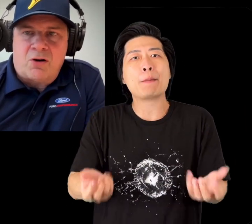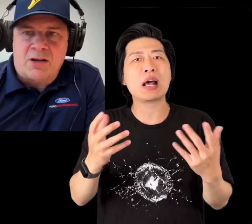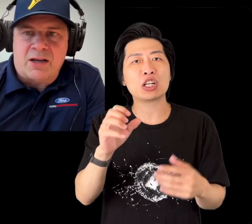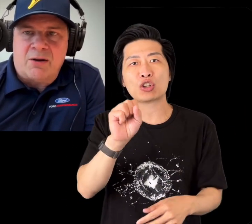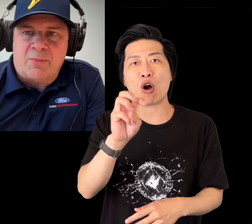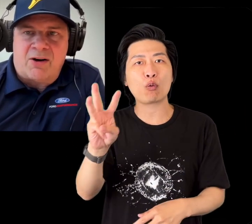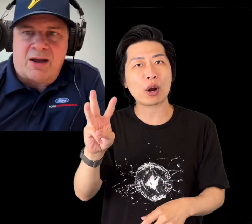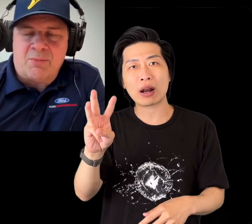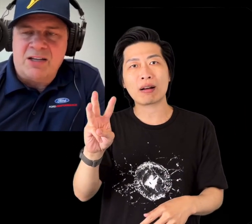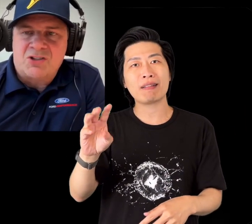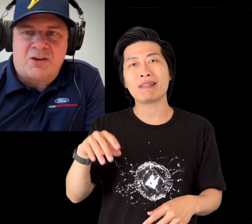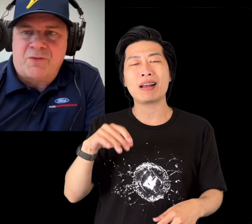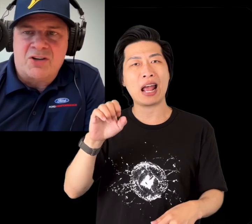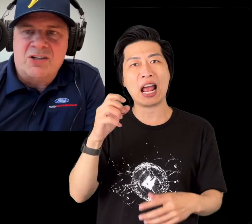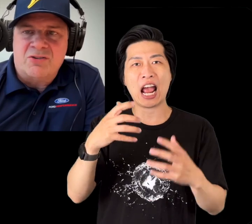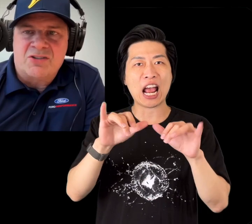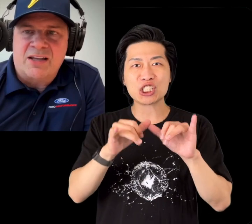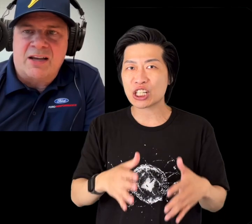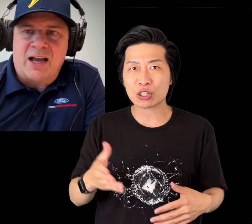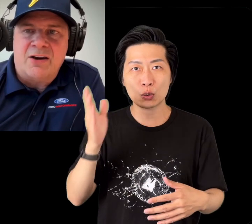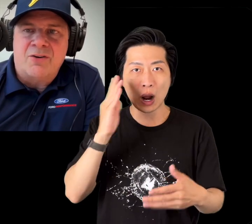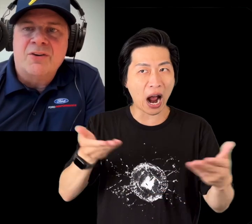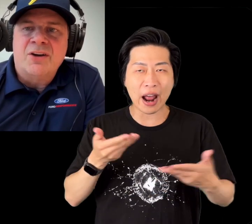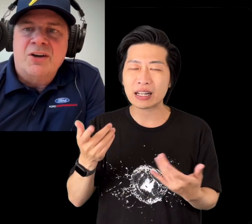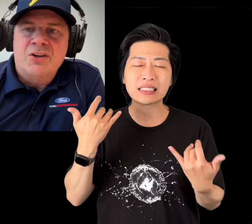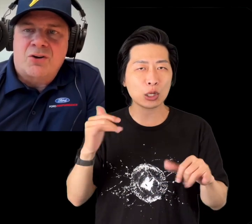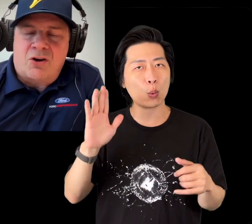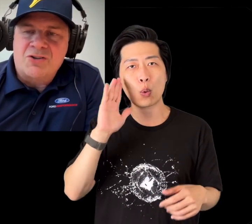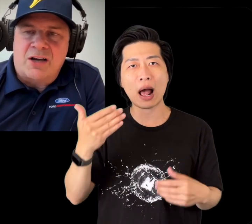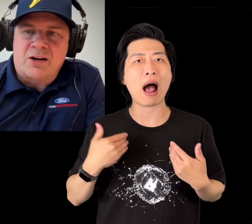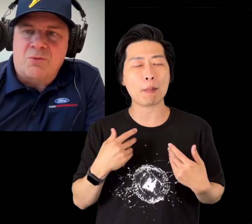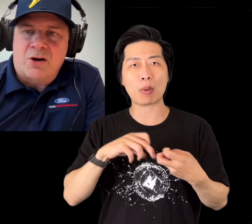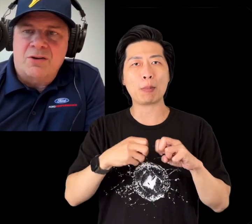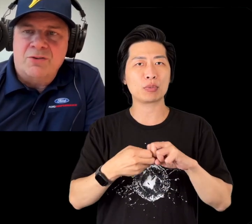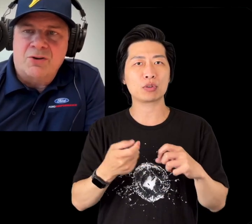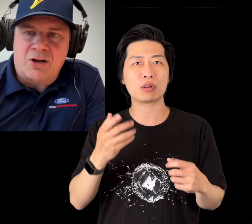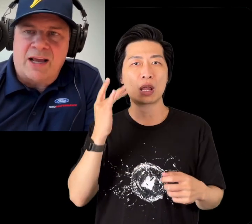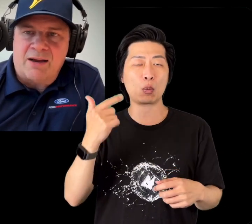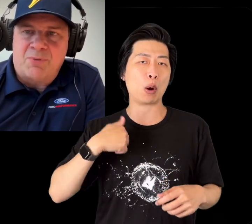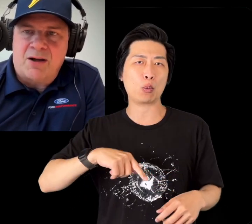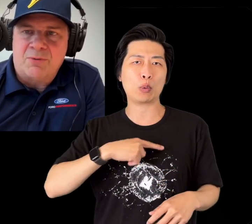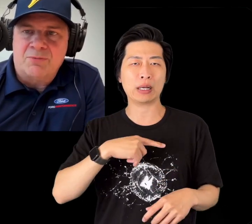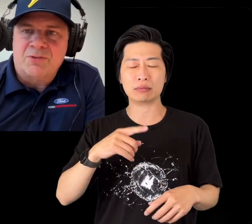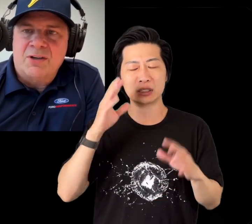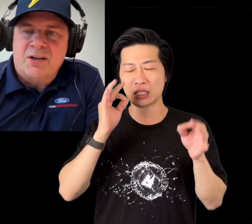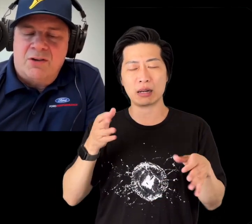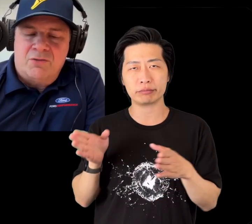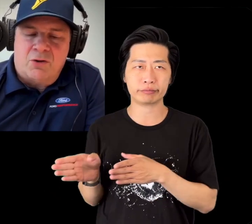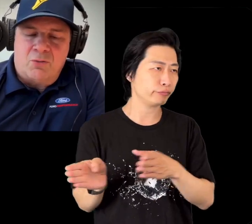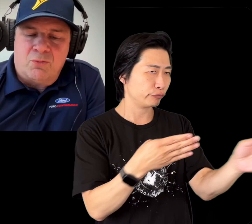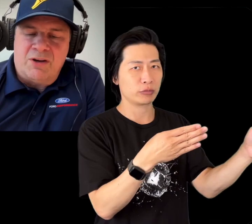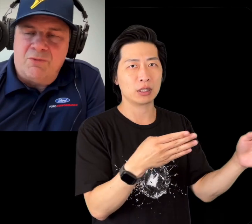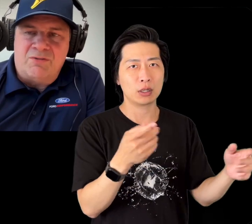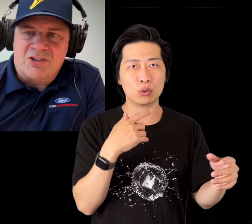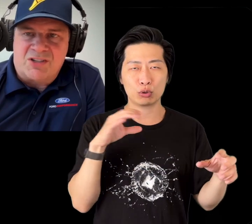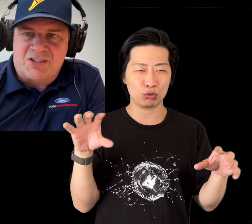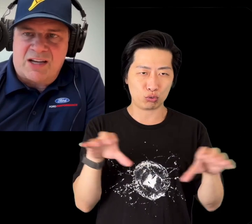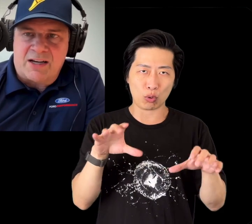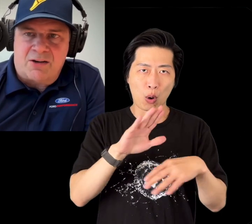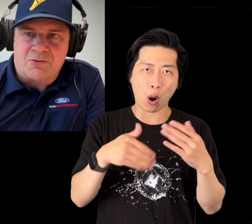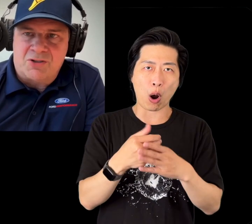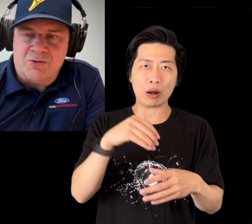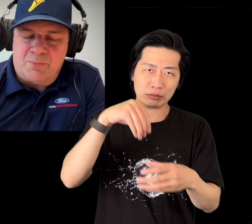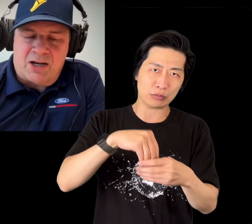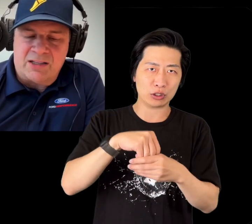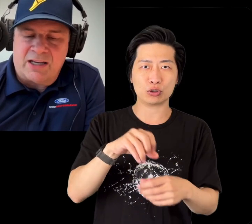never work. And no matter how many software engineers they hire, your car's not going to work. You're going to have problems. So we've